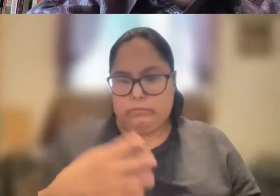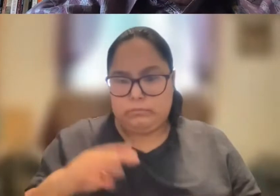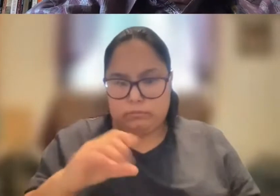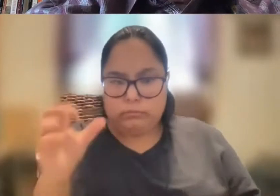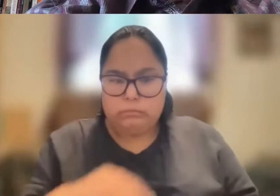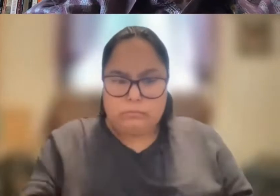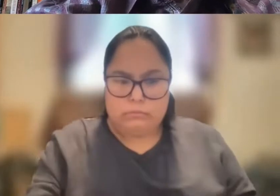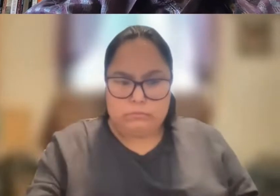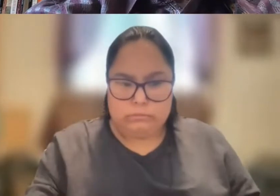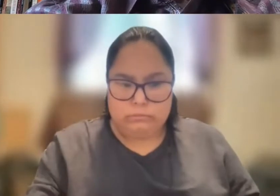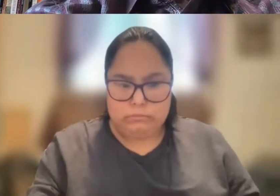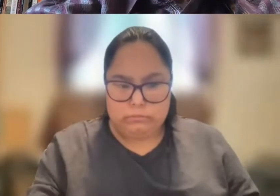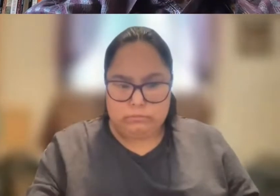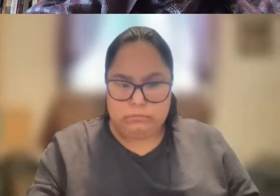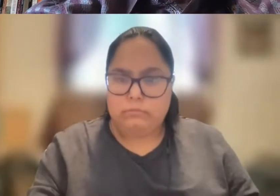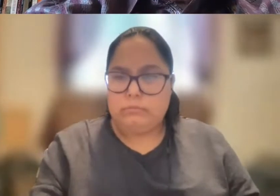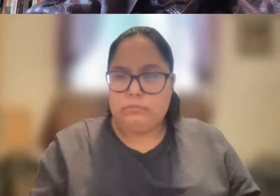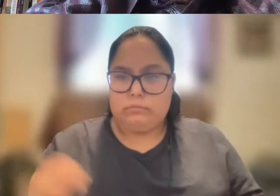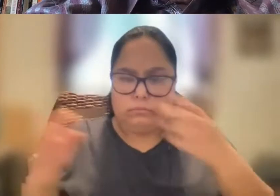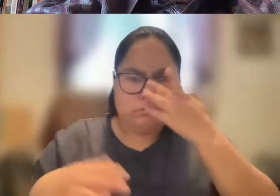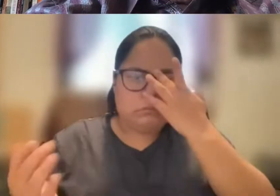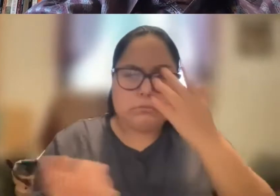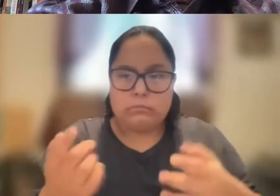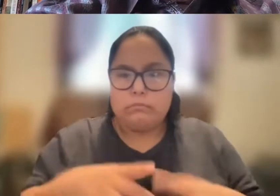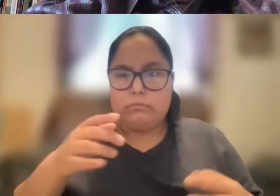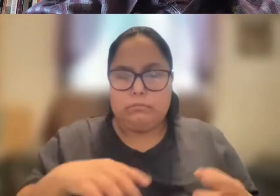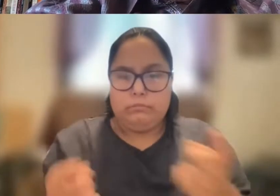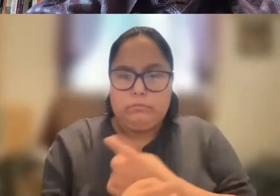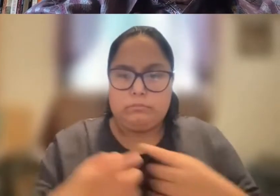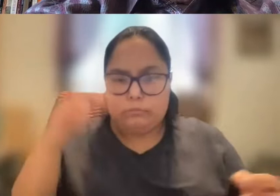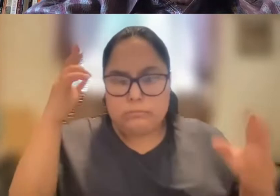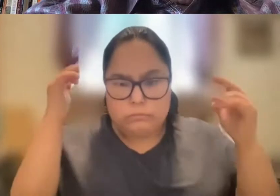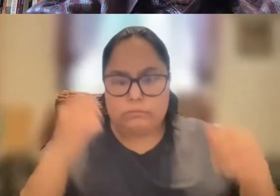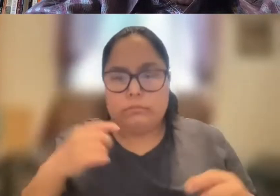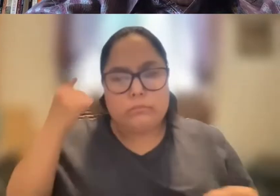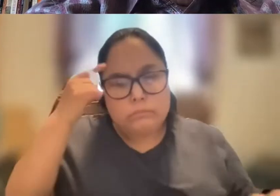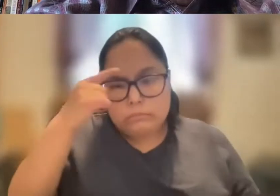Canada, North America, and most likely the world. But I don't know if that's just hopeful thinking, but